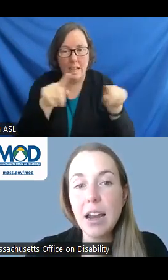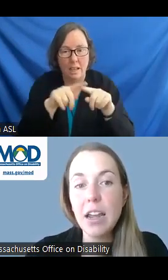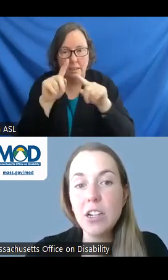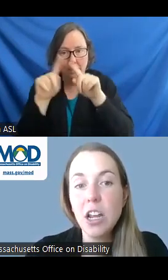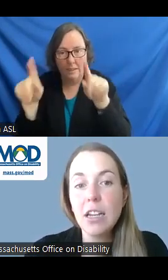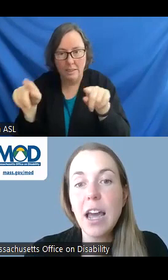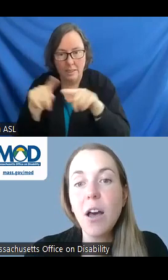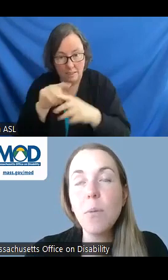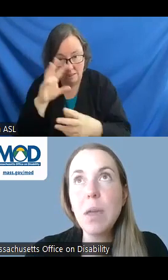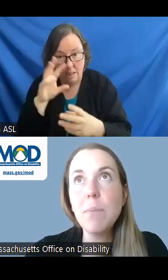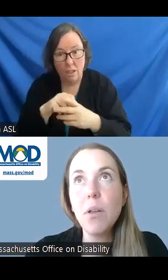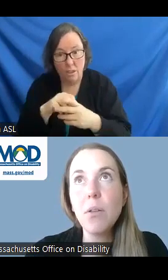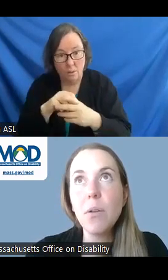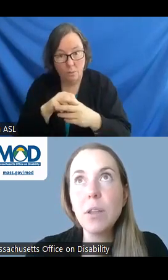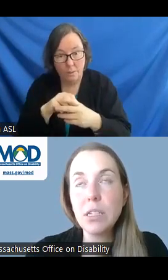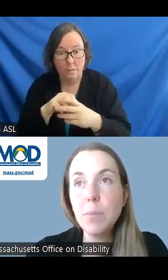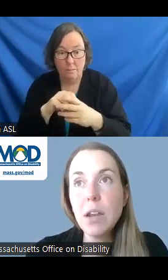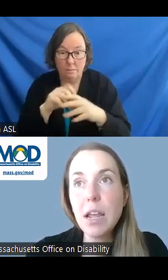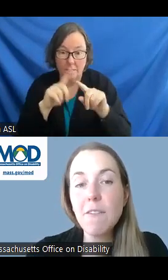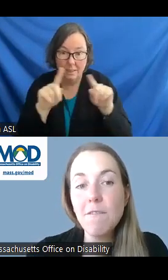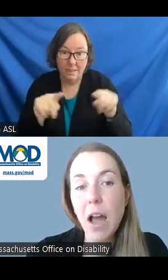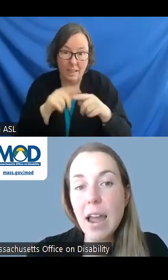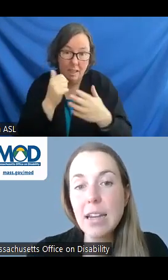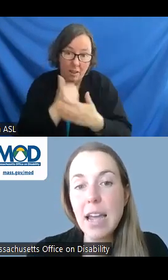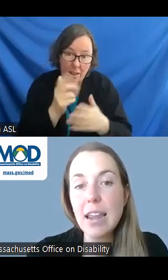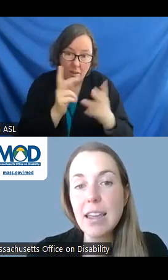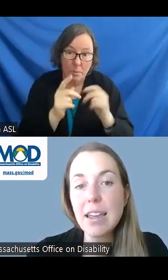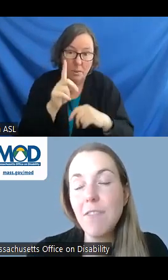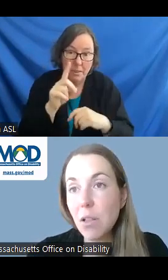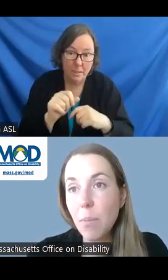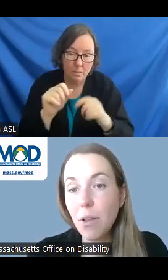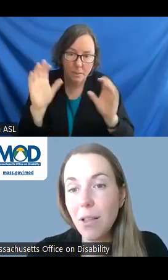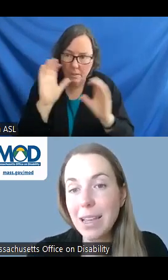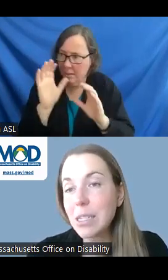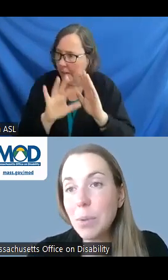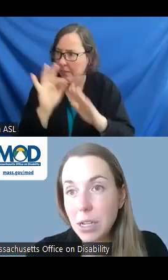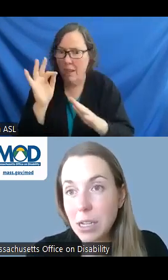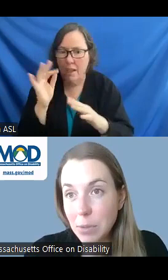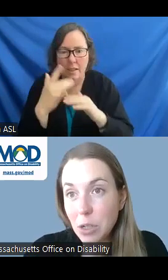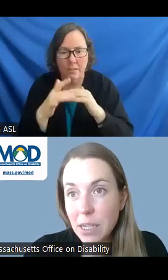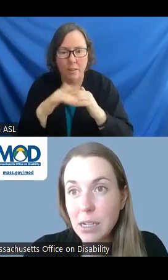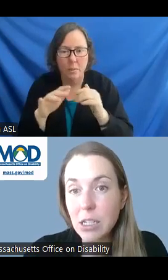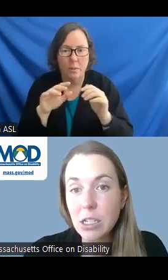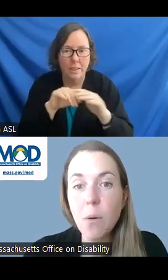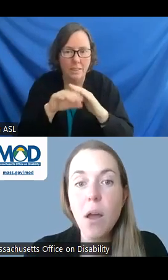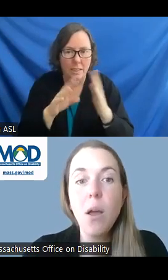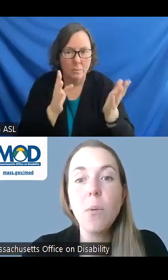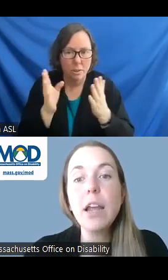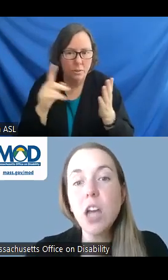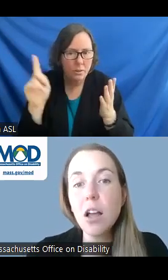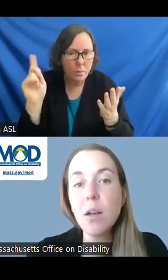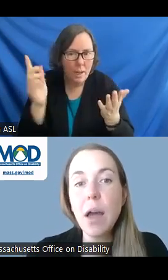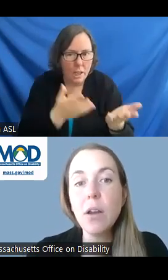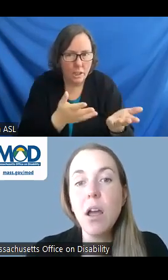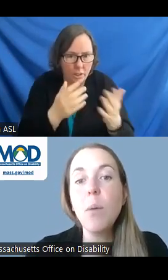including signage to help people with disabilities find any available accessibility type services. So when